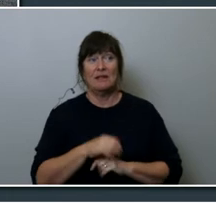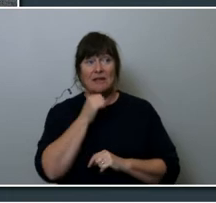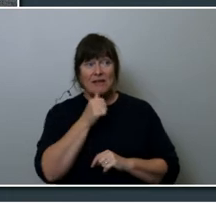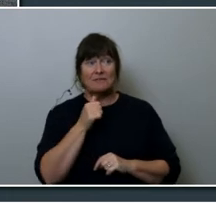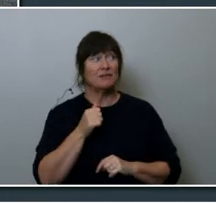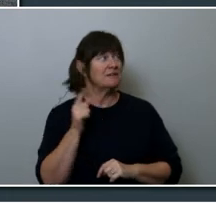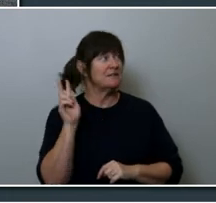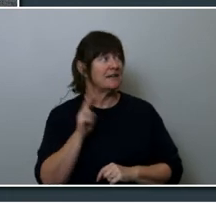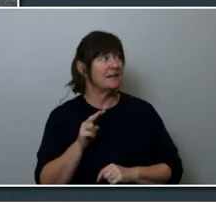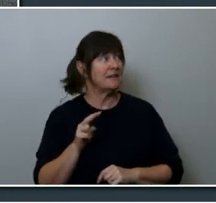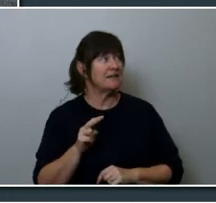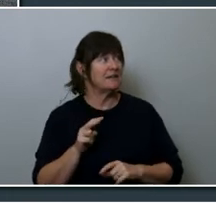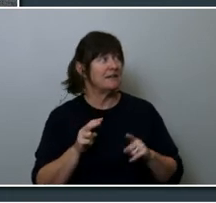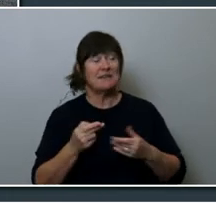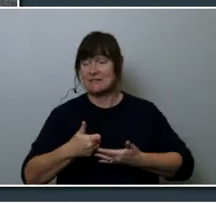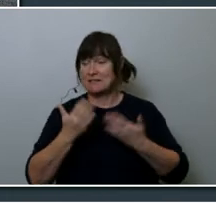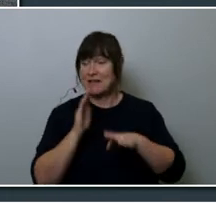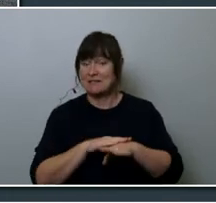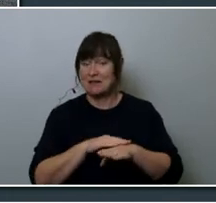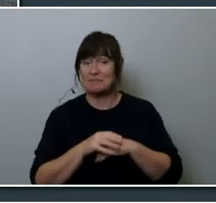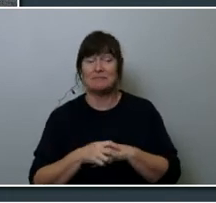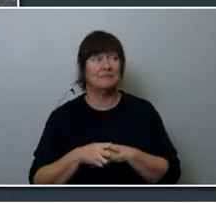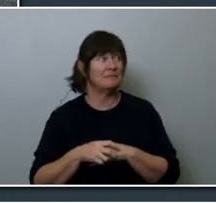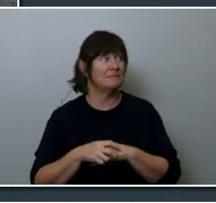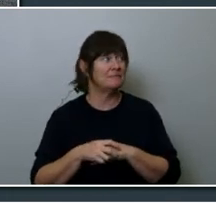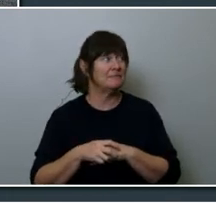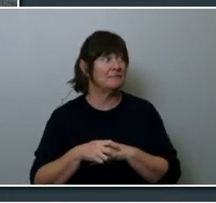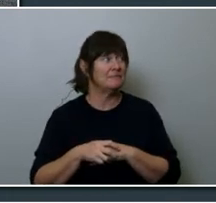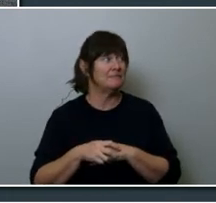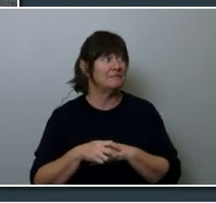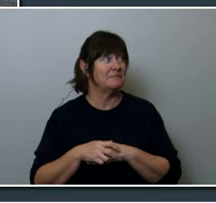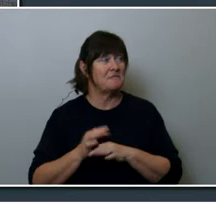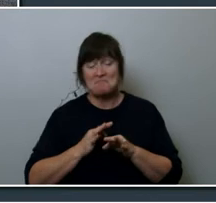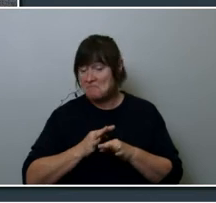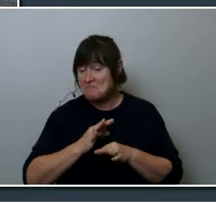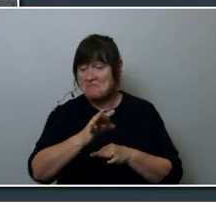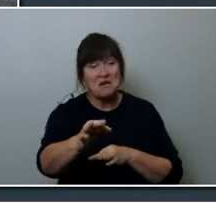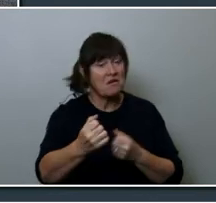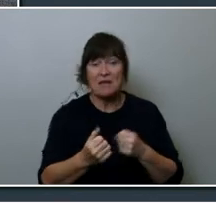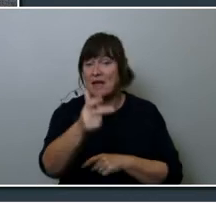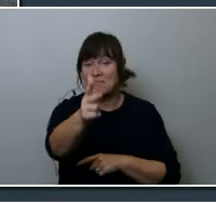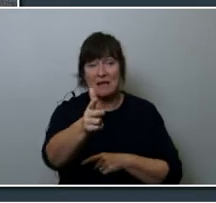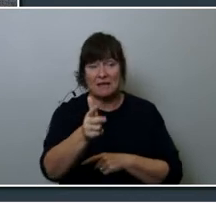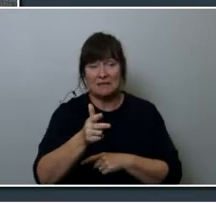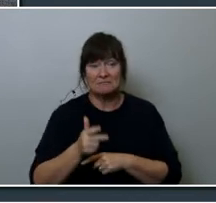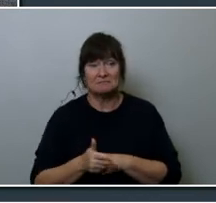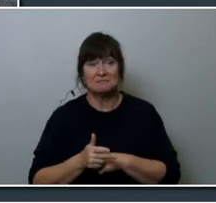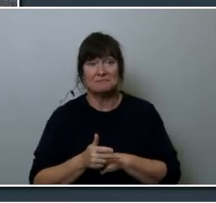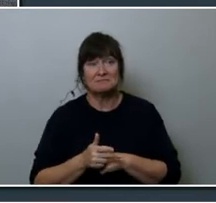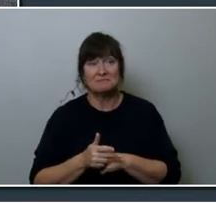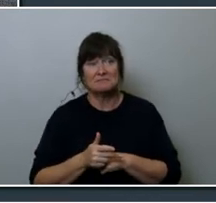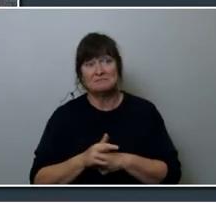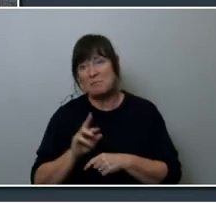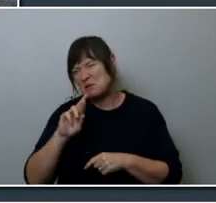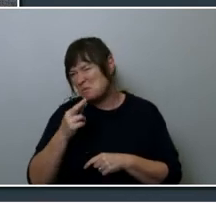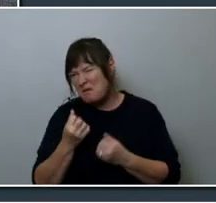If you can see at this photo here, this is during the day, and there's hardly any people parking along here. There might be a dozen